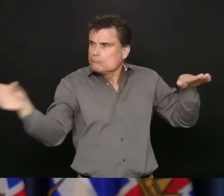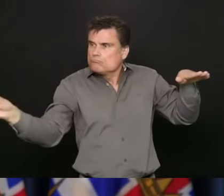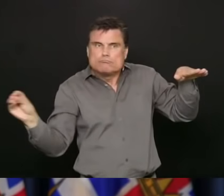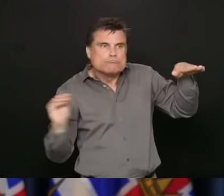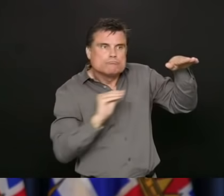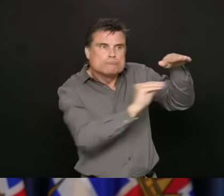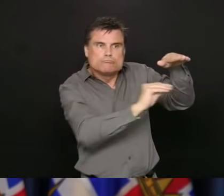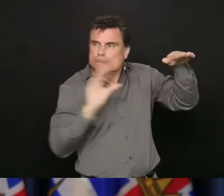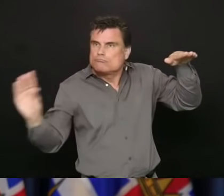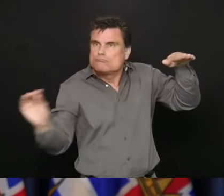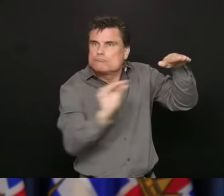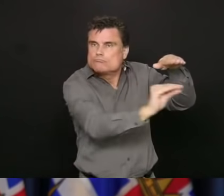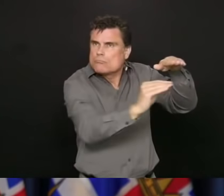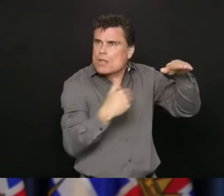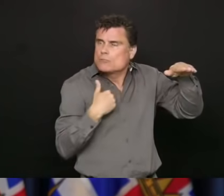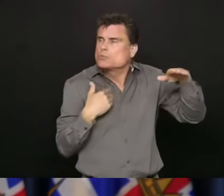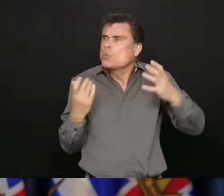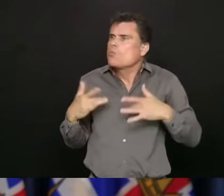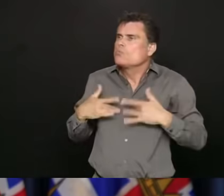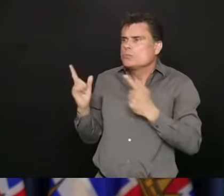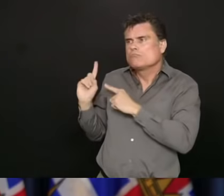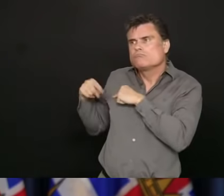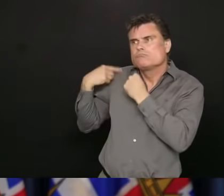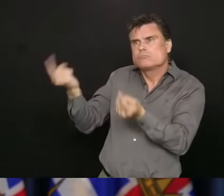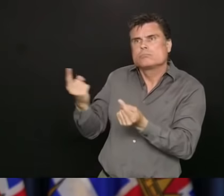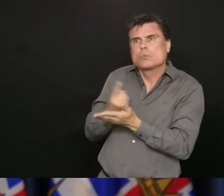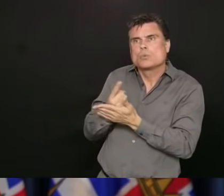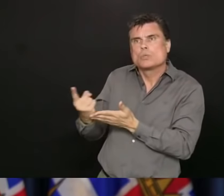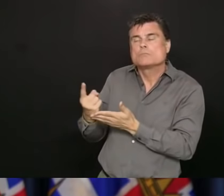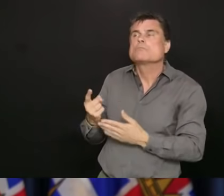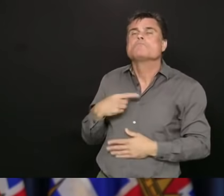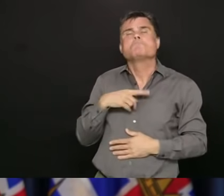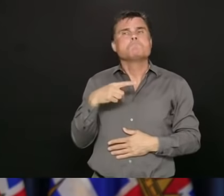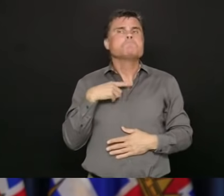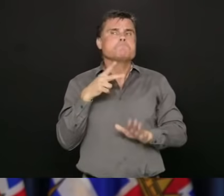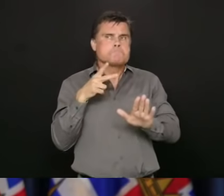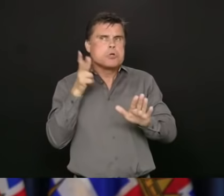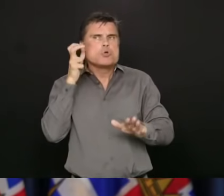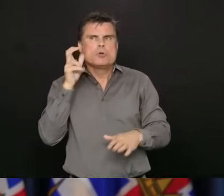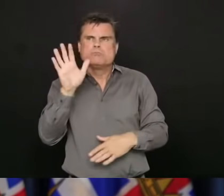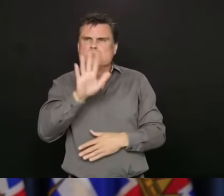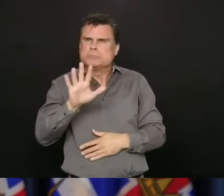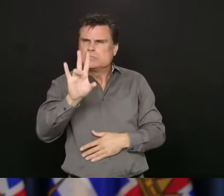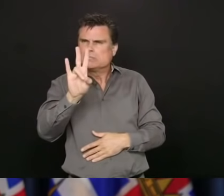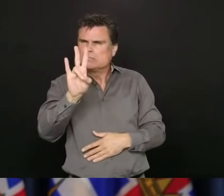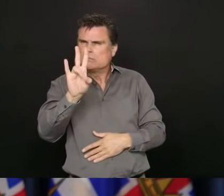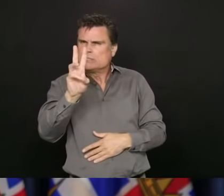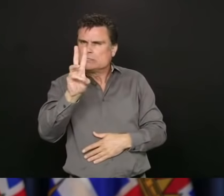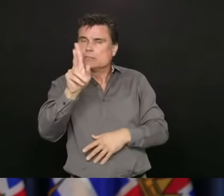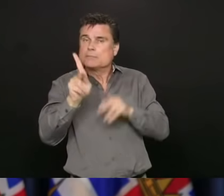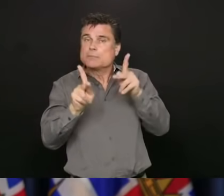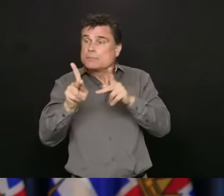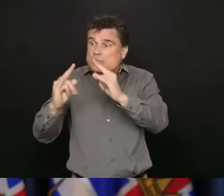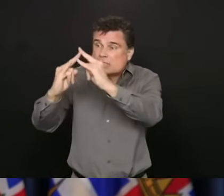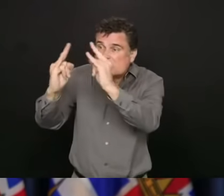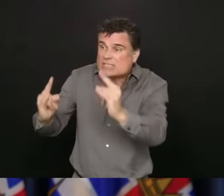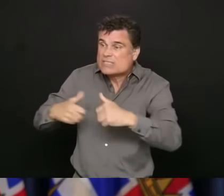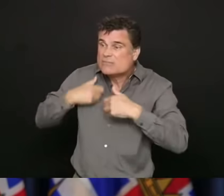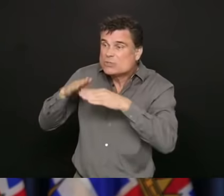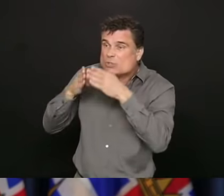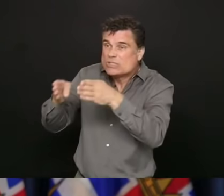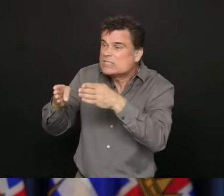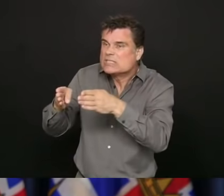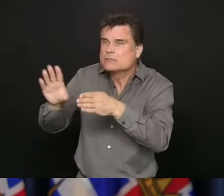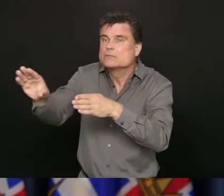76 people have been placed in housing that were either in tents in Victoria or Vancouver. And the